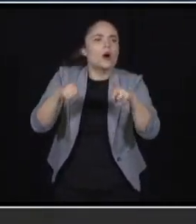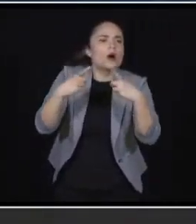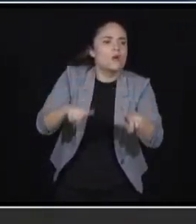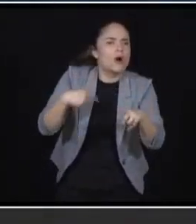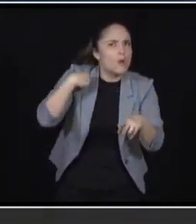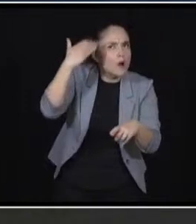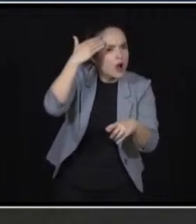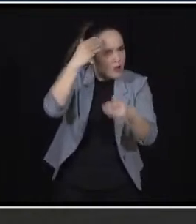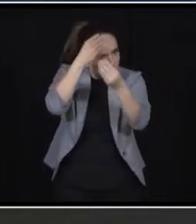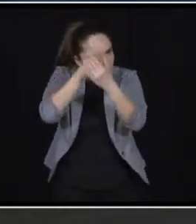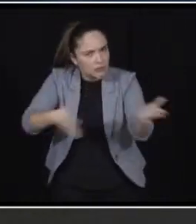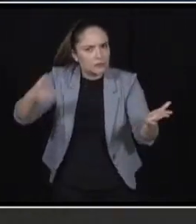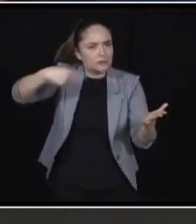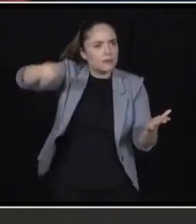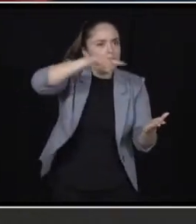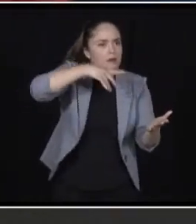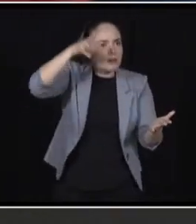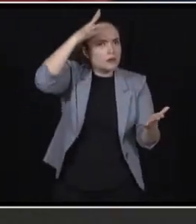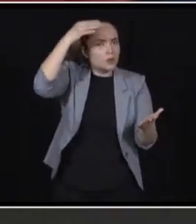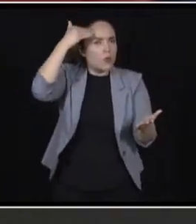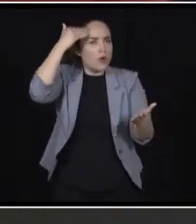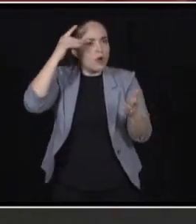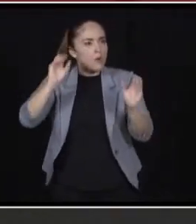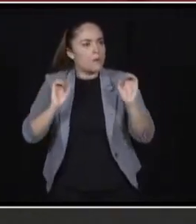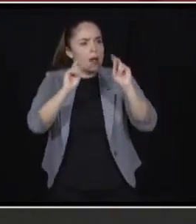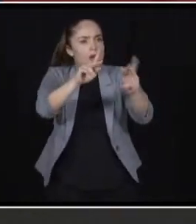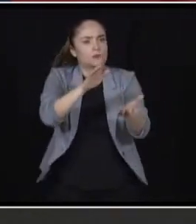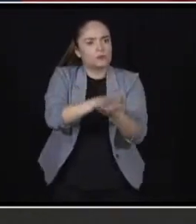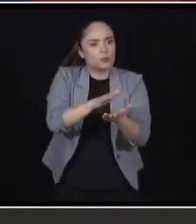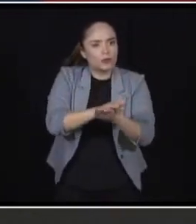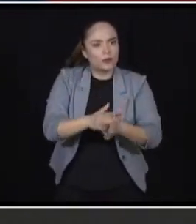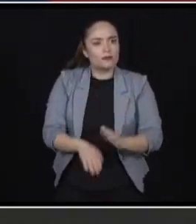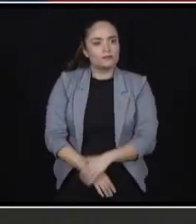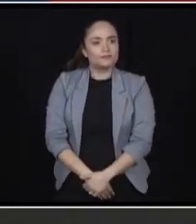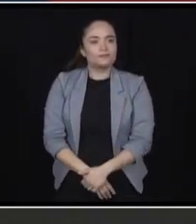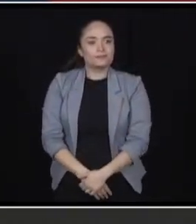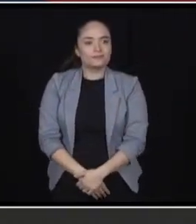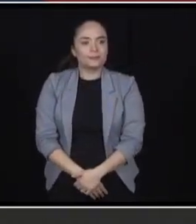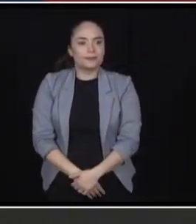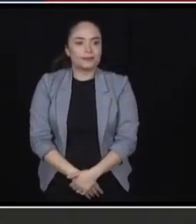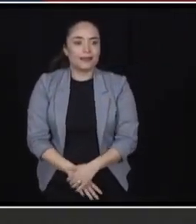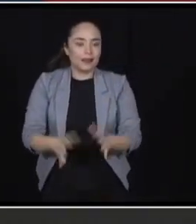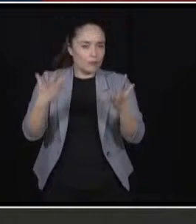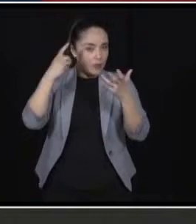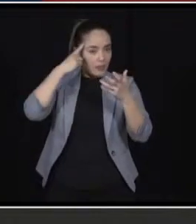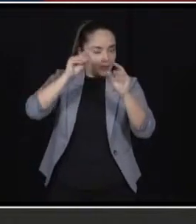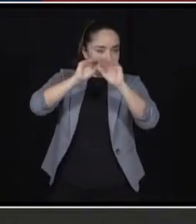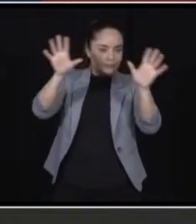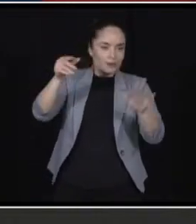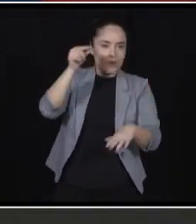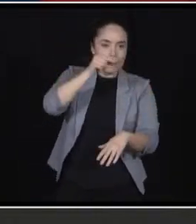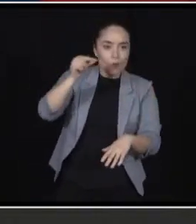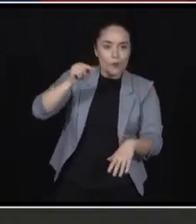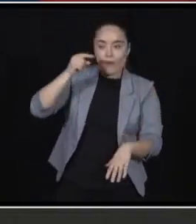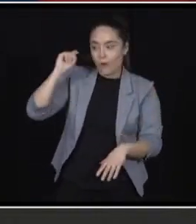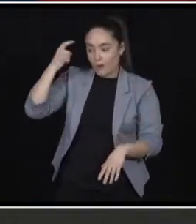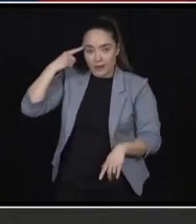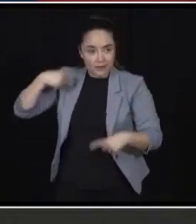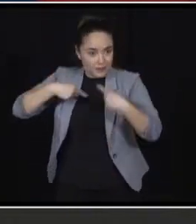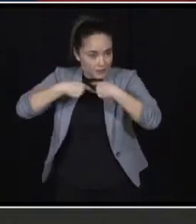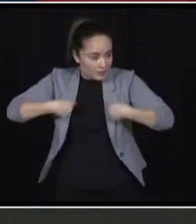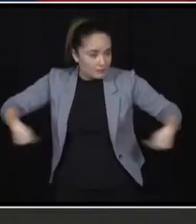to parents what the plan is? Look, I think it's well known that the government, the Premier, every one of us, we want kids to be in school. There's